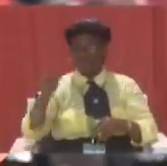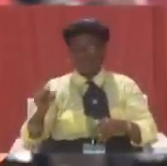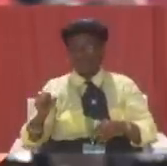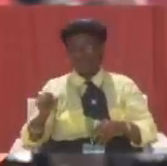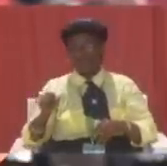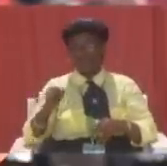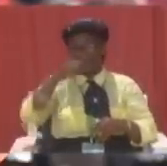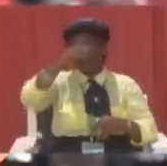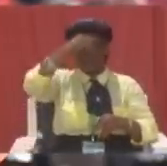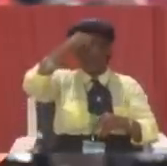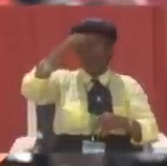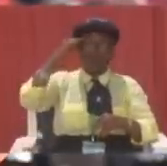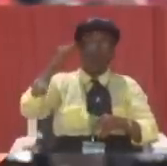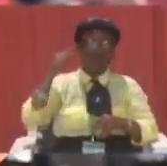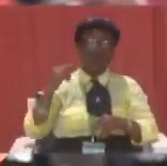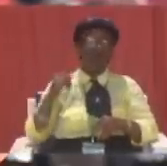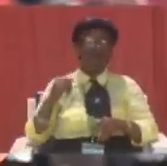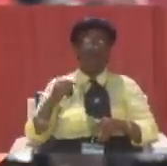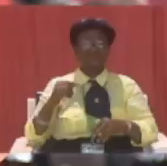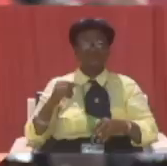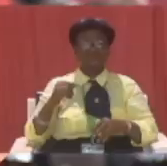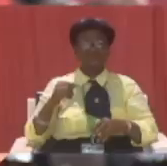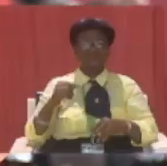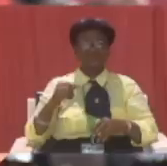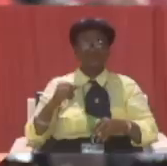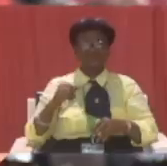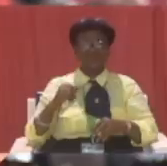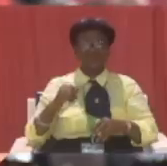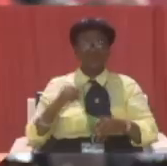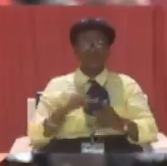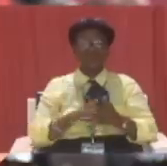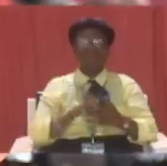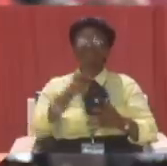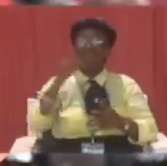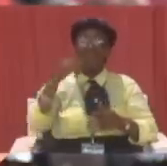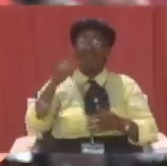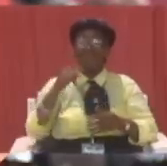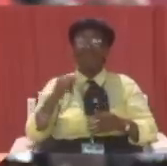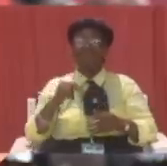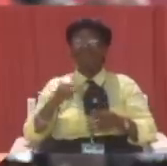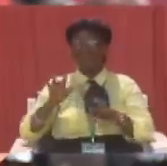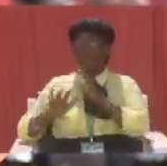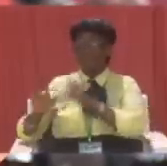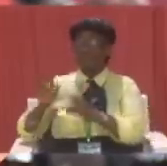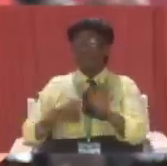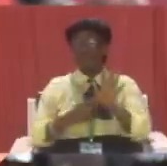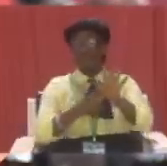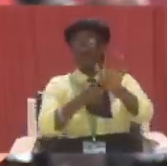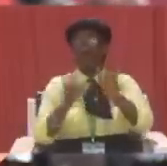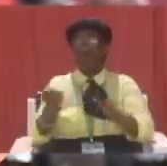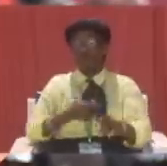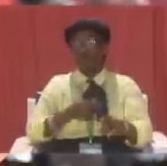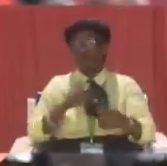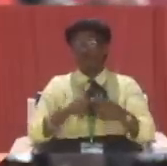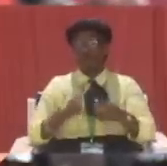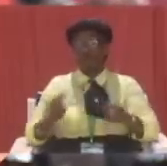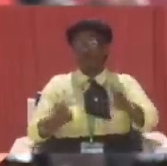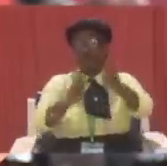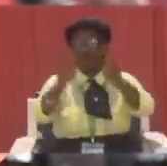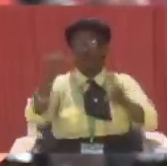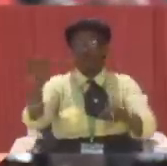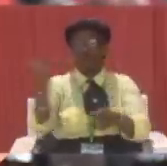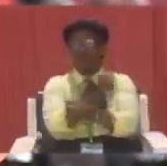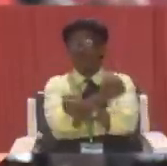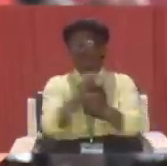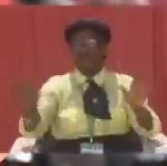God in his infinite mercy showed us the way to salvation, and we left that